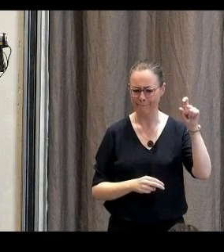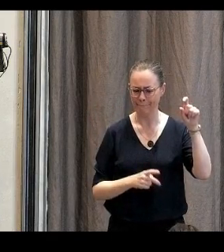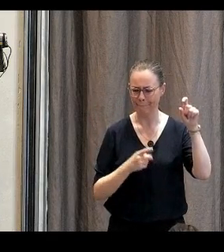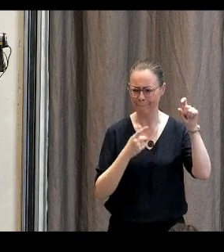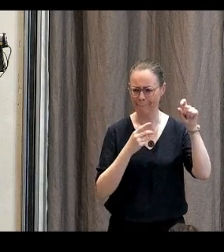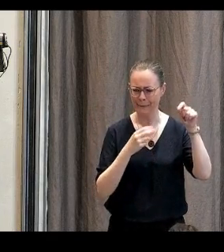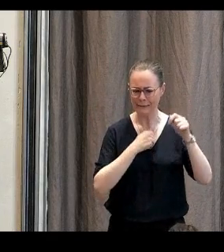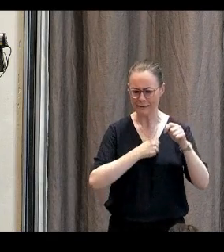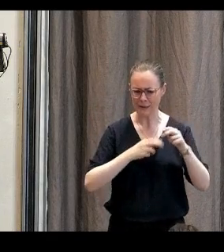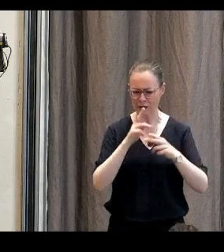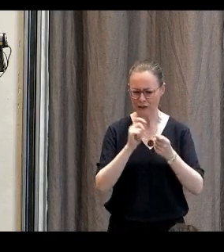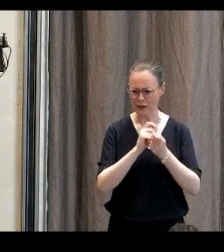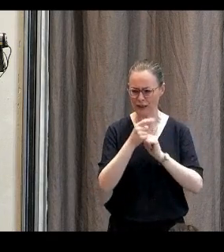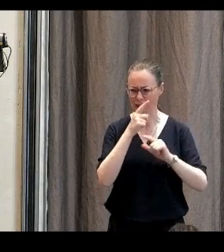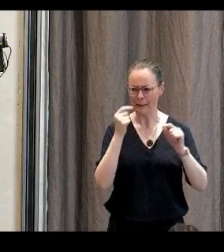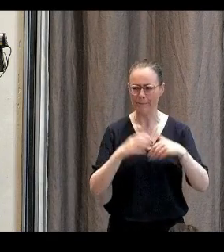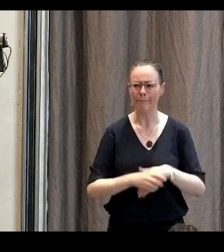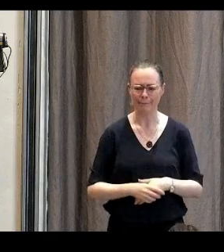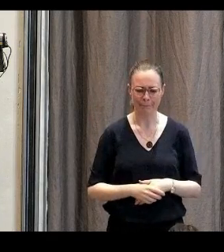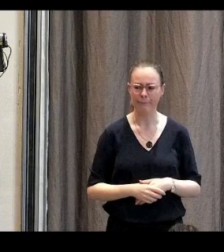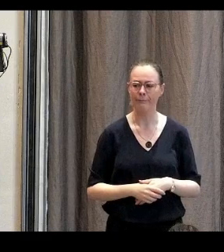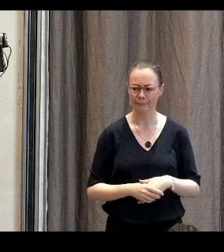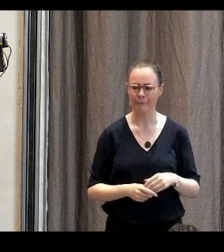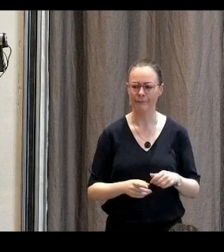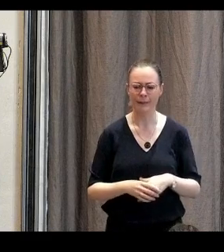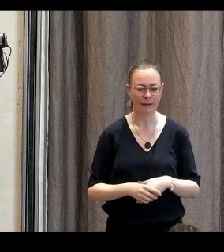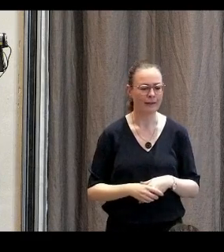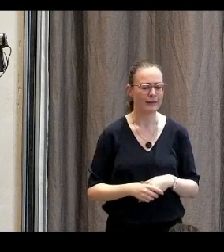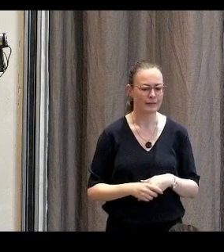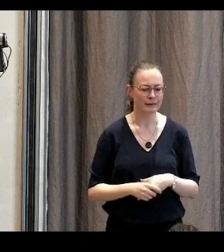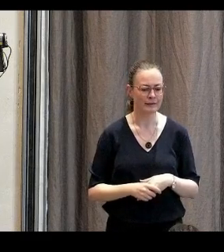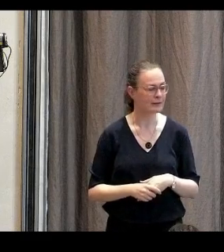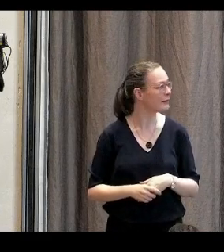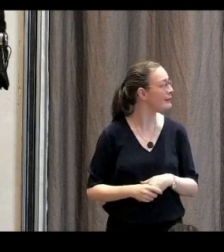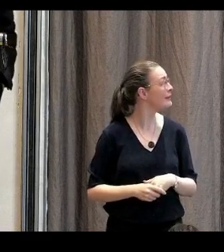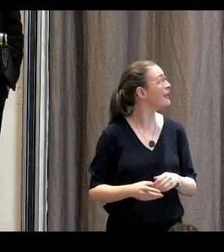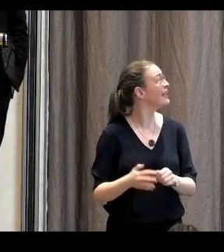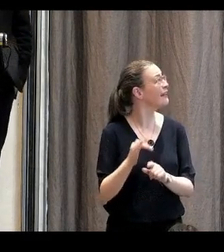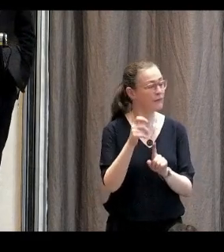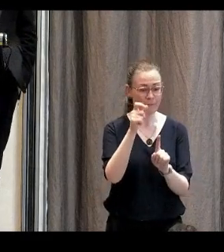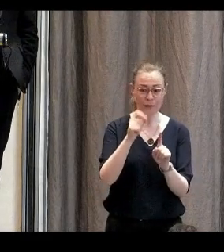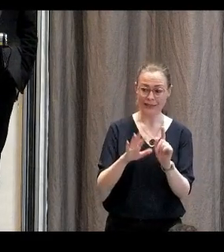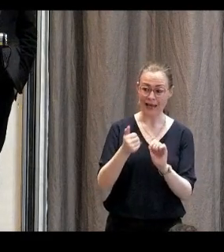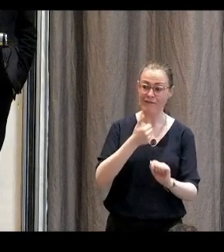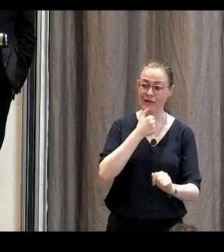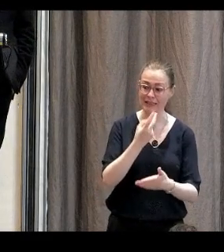slide. I'm sorry about that. But so what I'm going to try to illustrate here is that when people have had a first seizure,